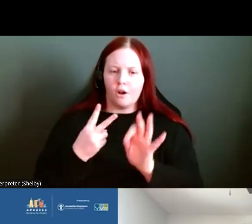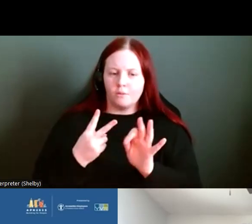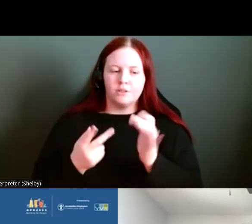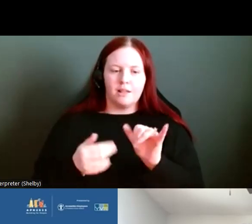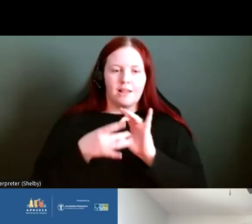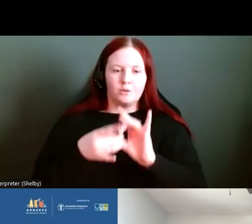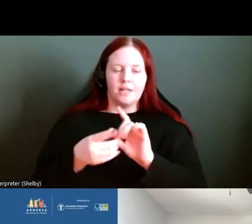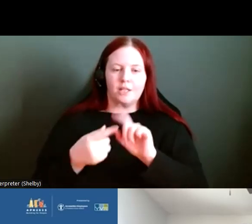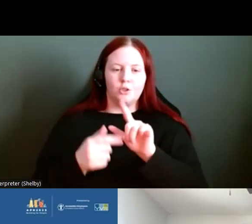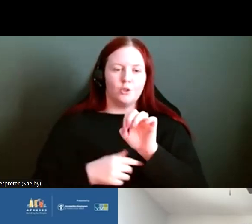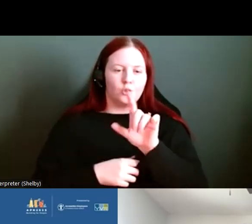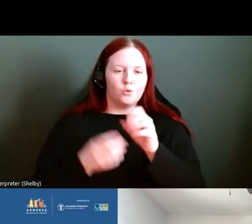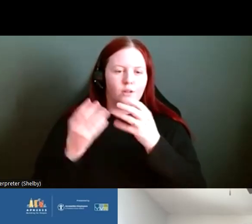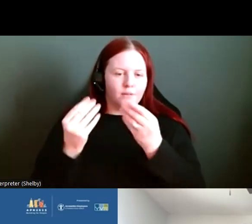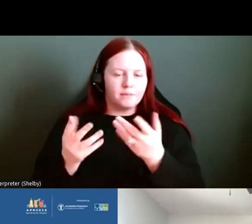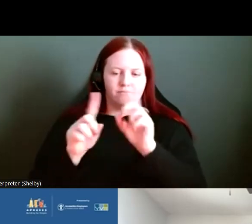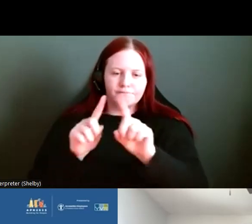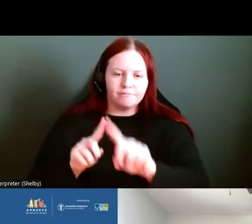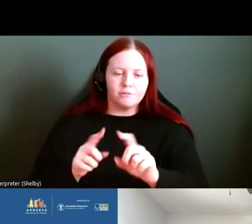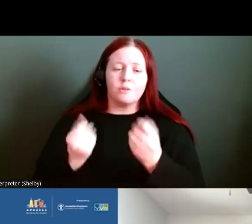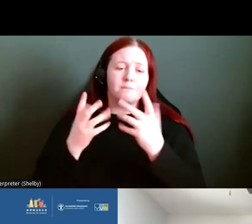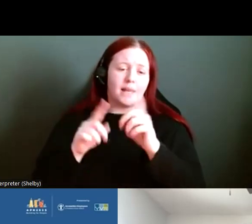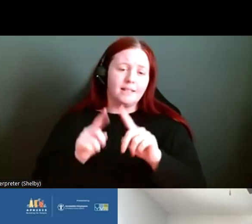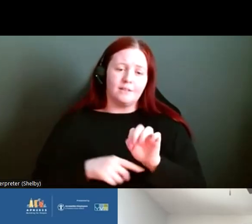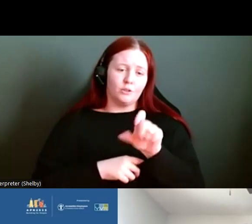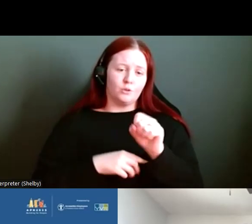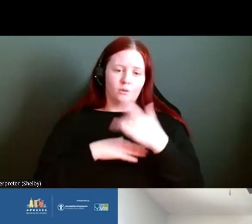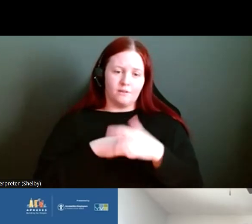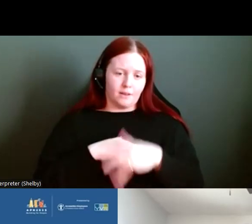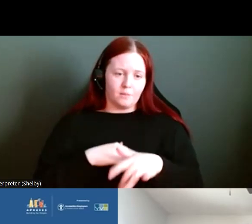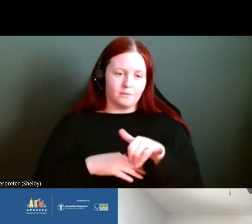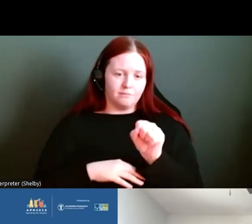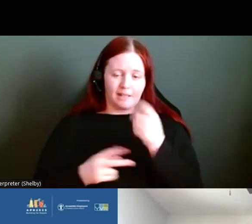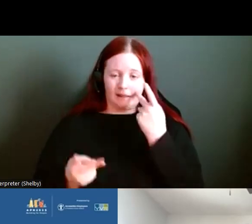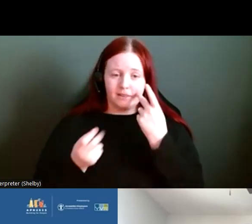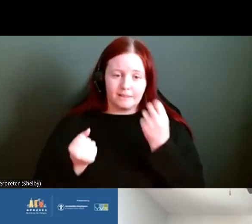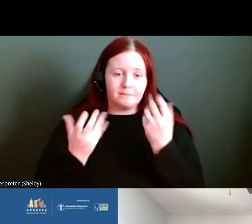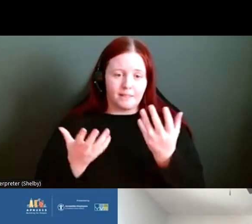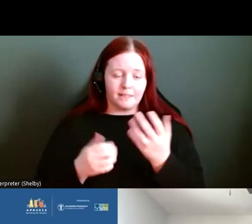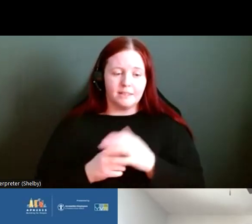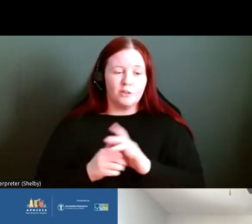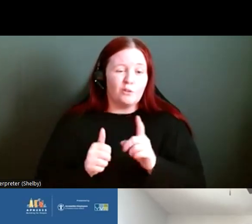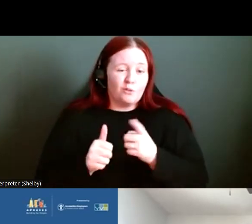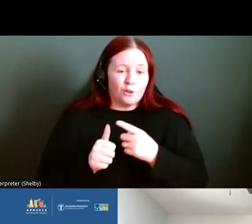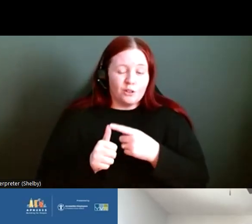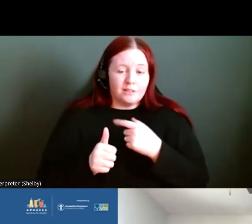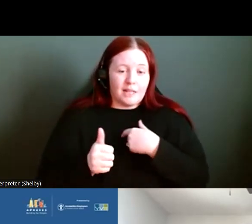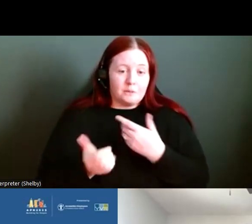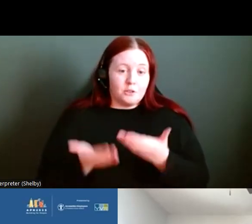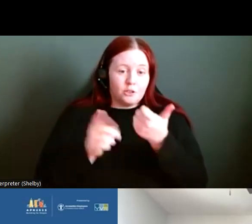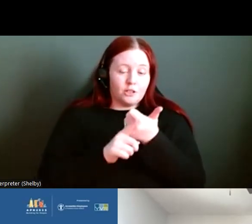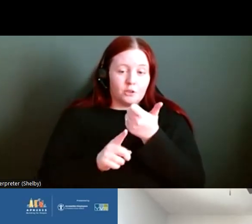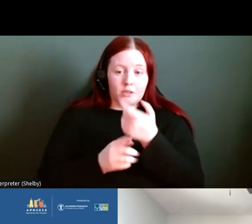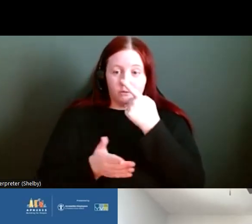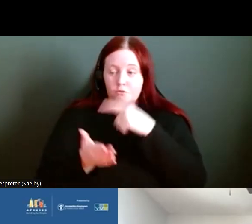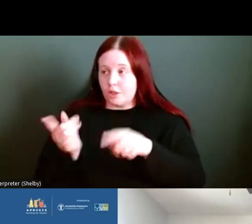Analytics. So there's a lot of different tools out there. So first, I would just say look for what's around you or what you